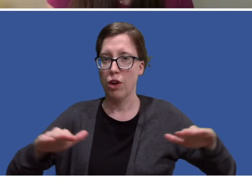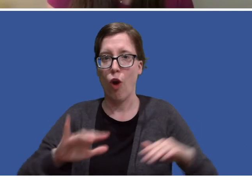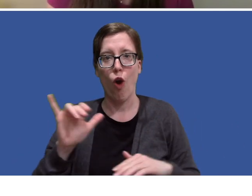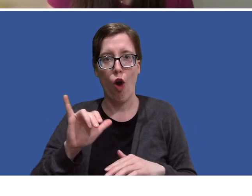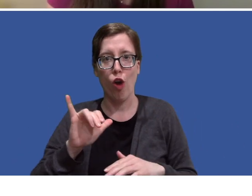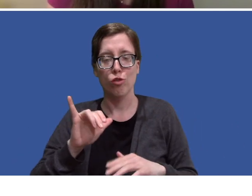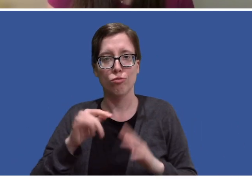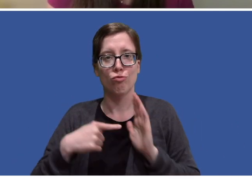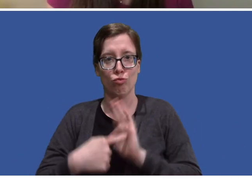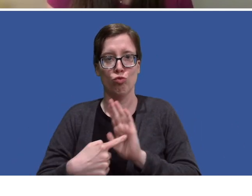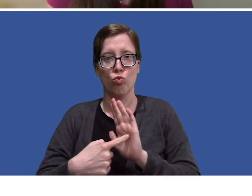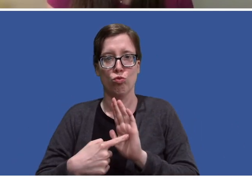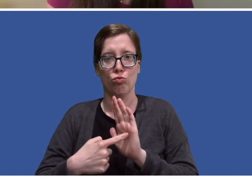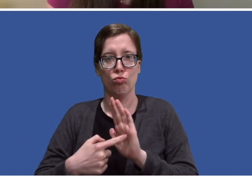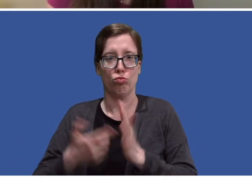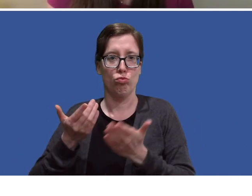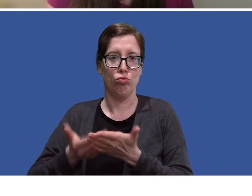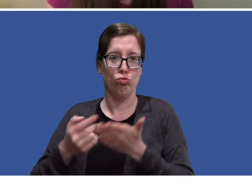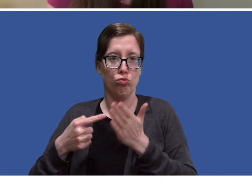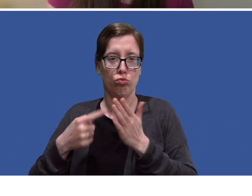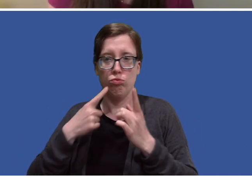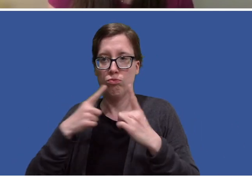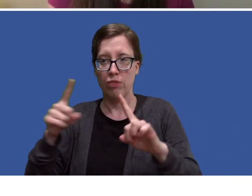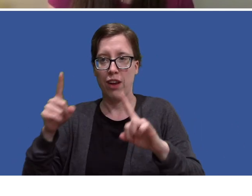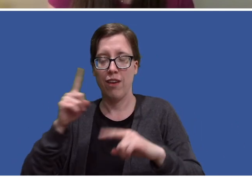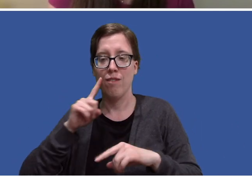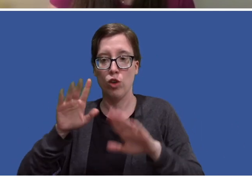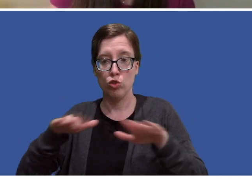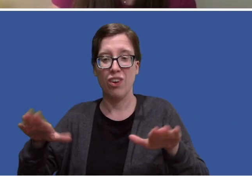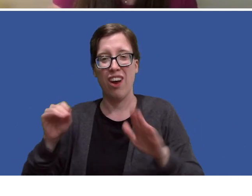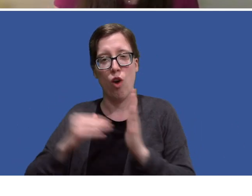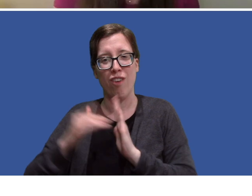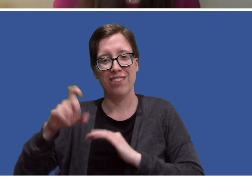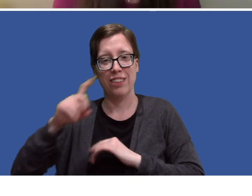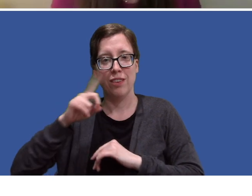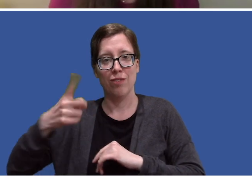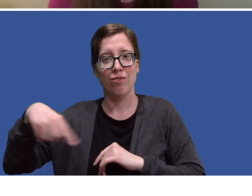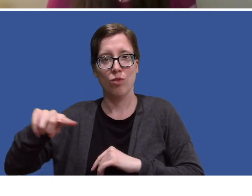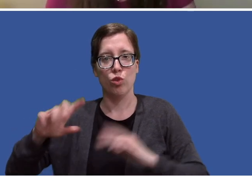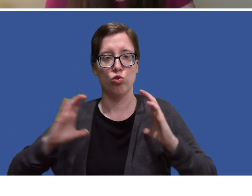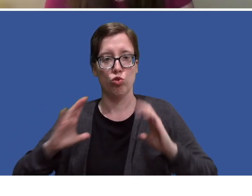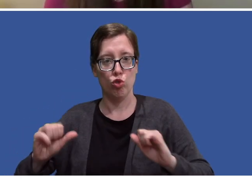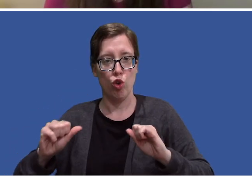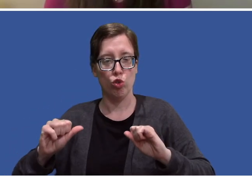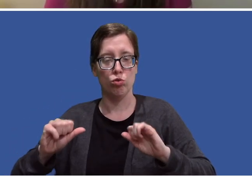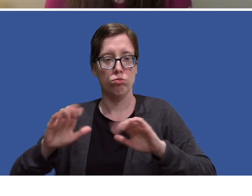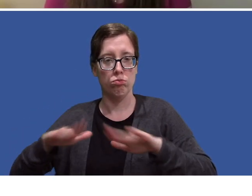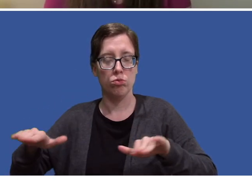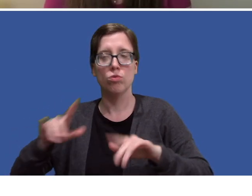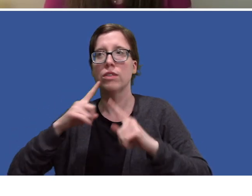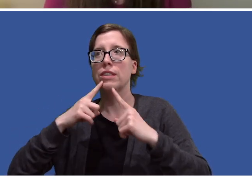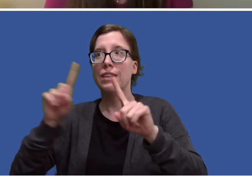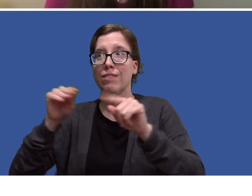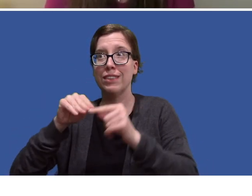CHARGE syndrome to be successful at school and later in life. So the first one is organization.